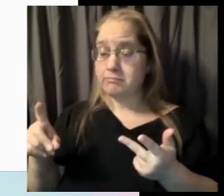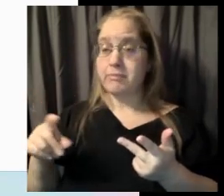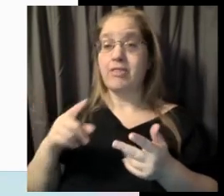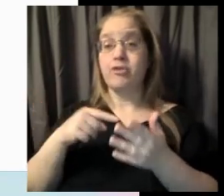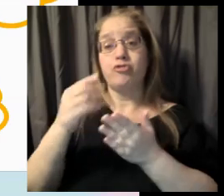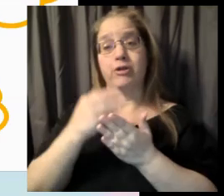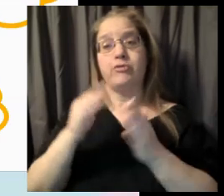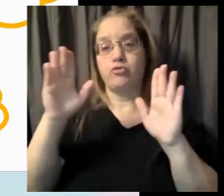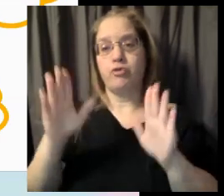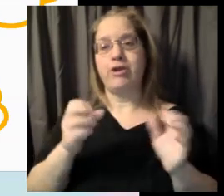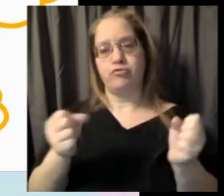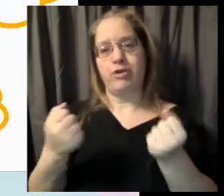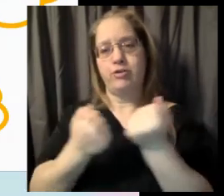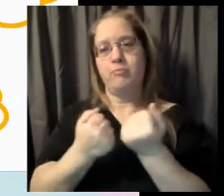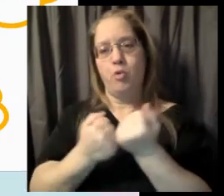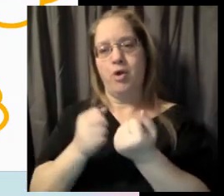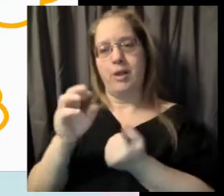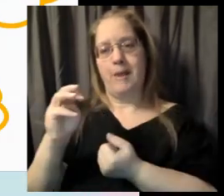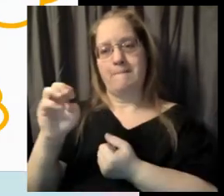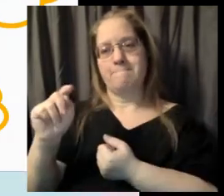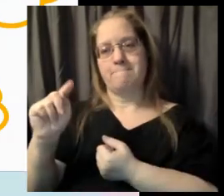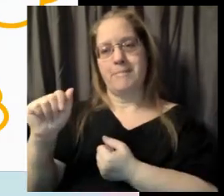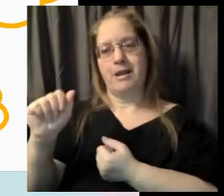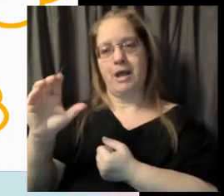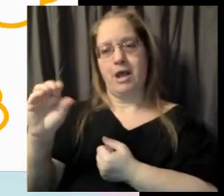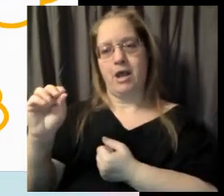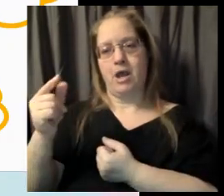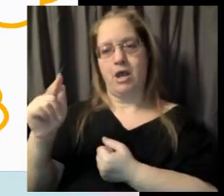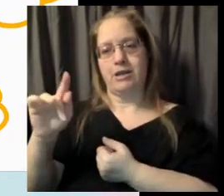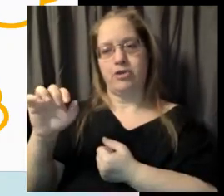metacognition. All right. Next up is